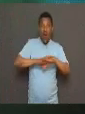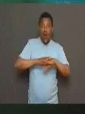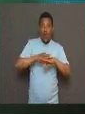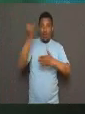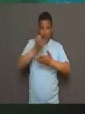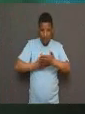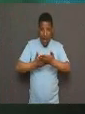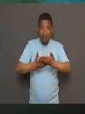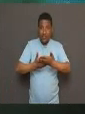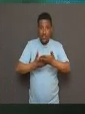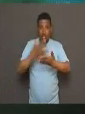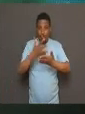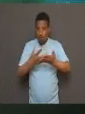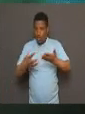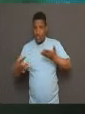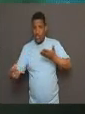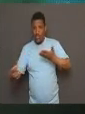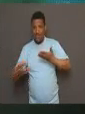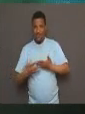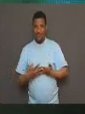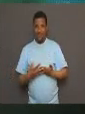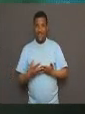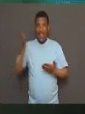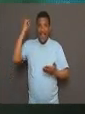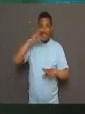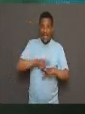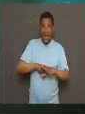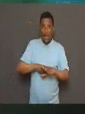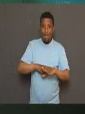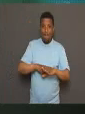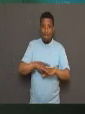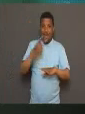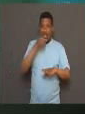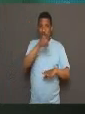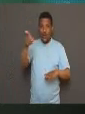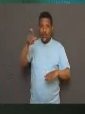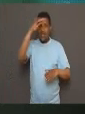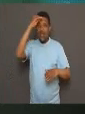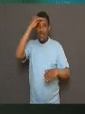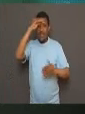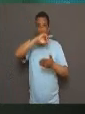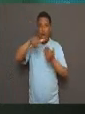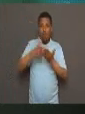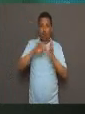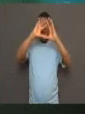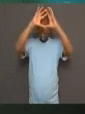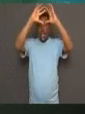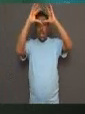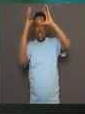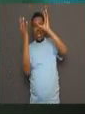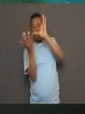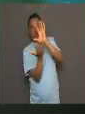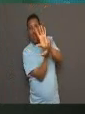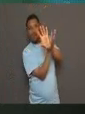map projection. Last time, you learned about globes